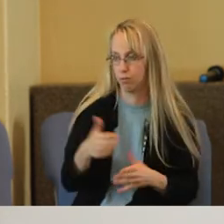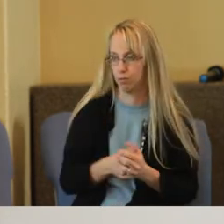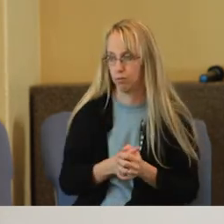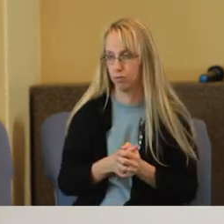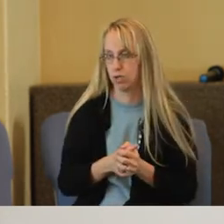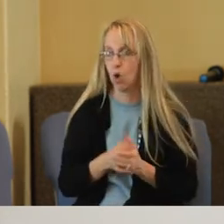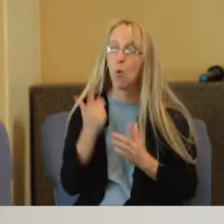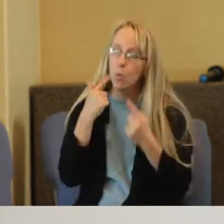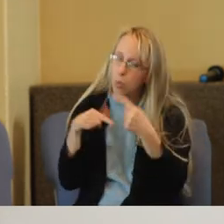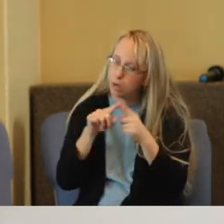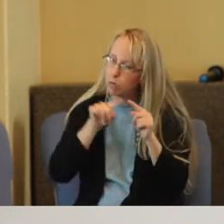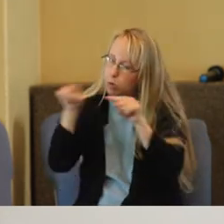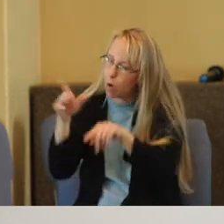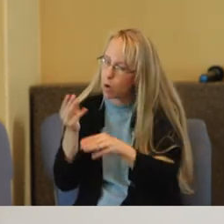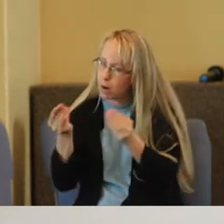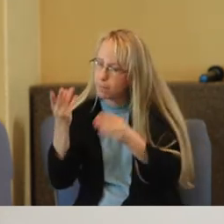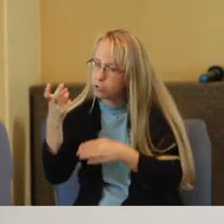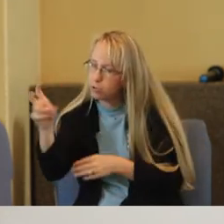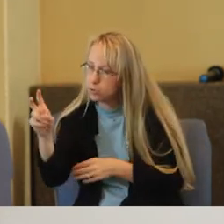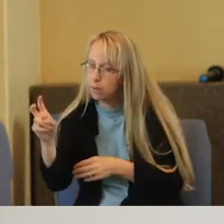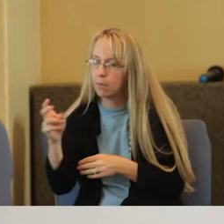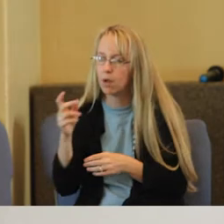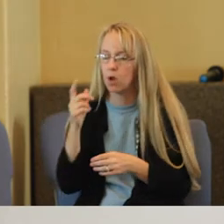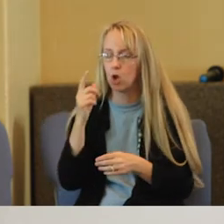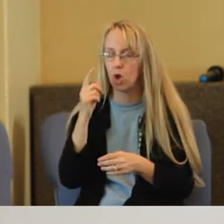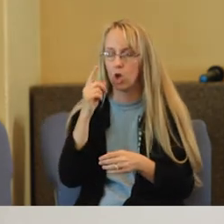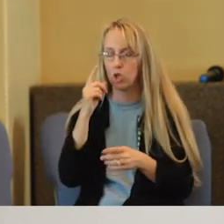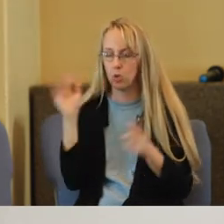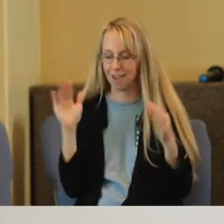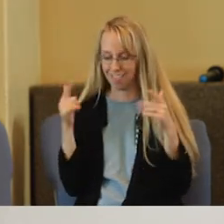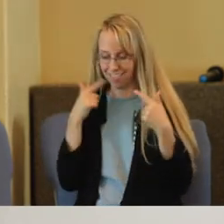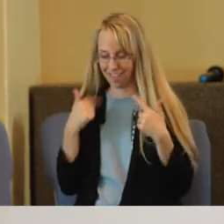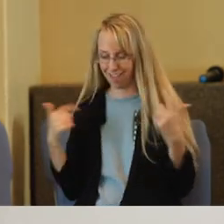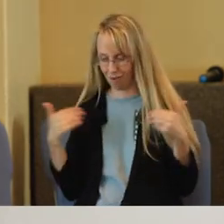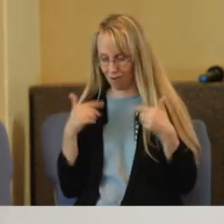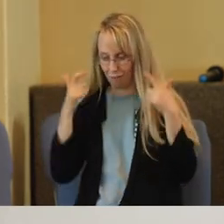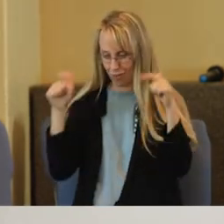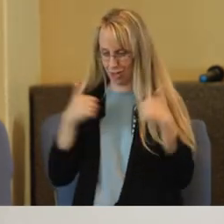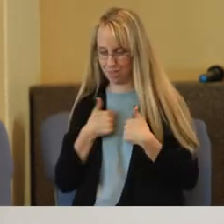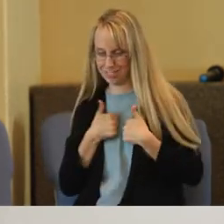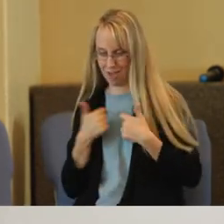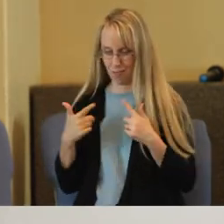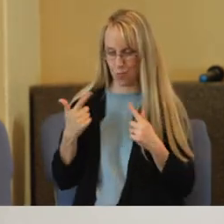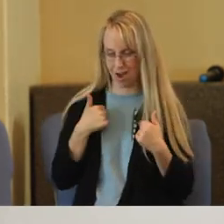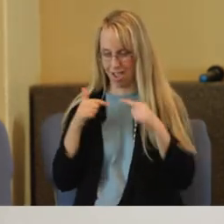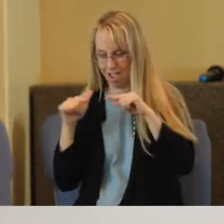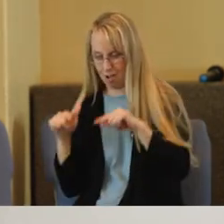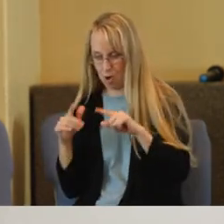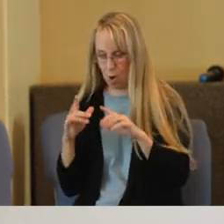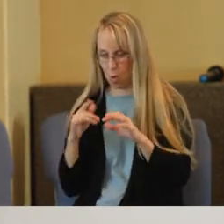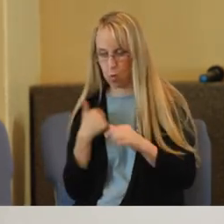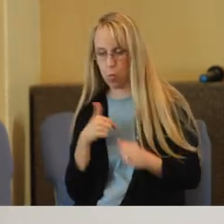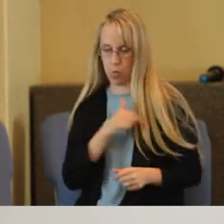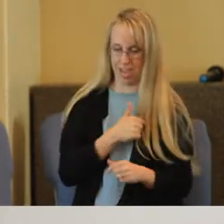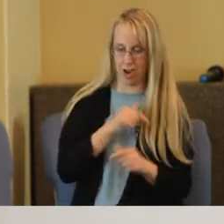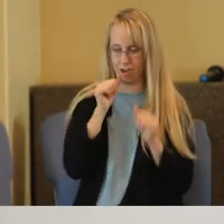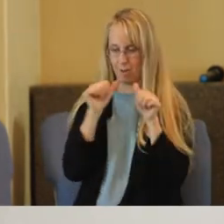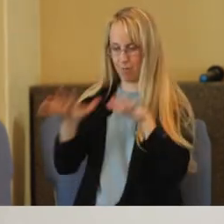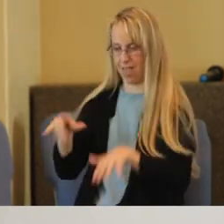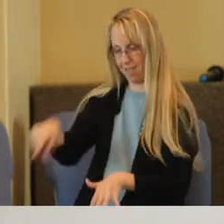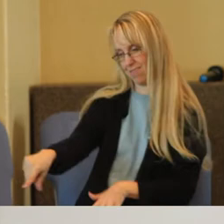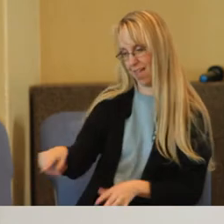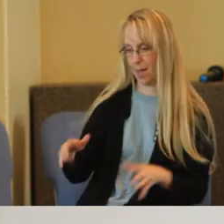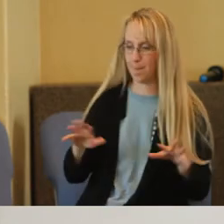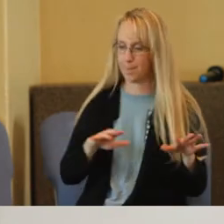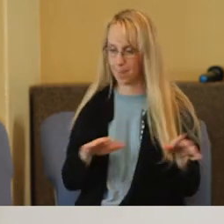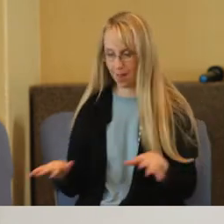on a mission trip, you're getting ready to go, and man, you think, you kind of get full of yourself, and you're like, you know what, when we go on this mission trip, we are going to be such a blessing to these